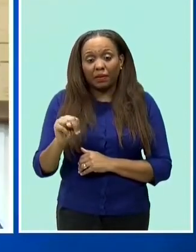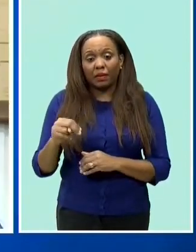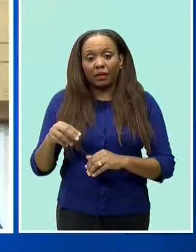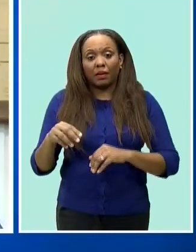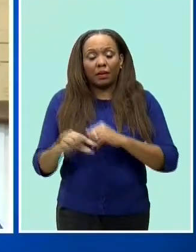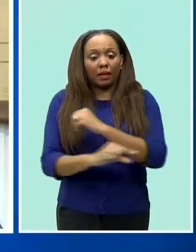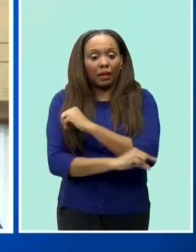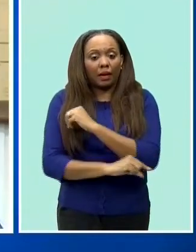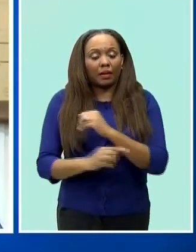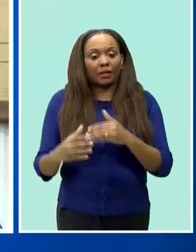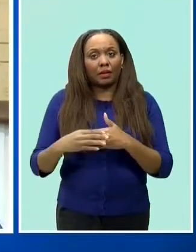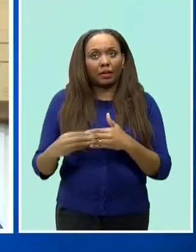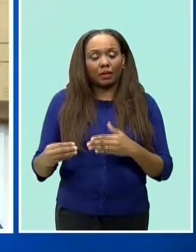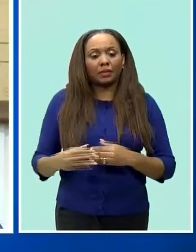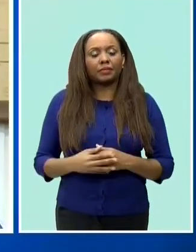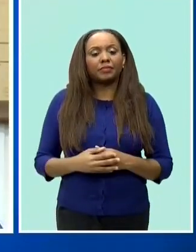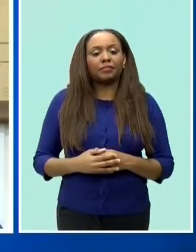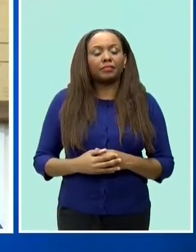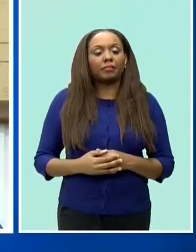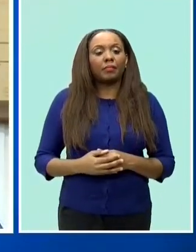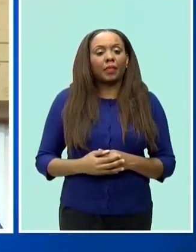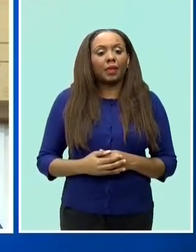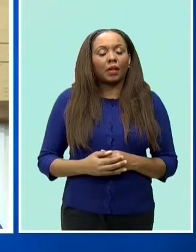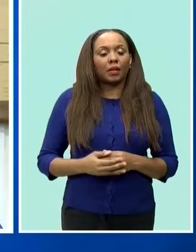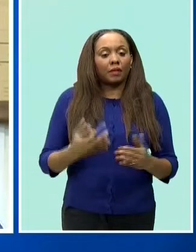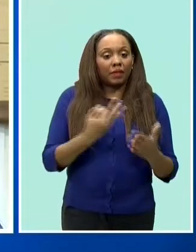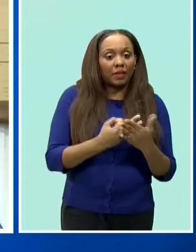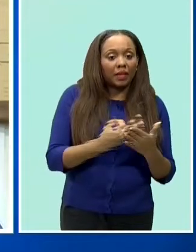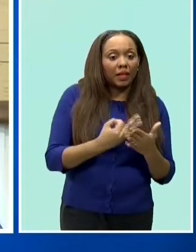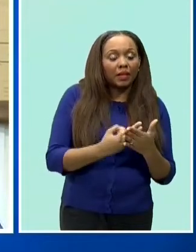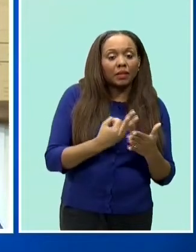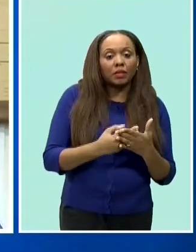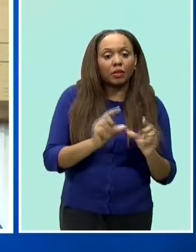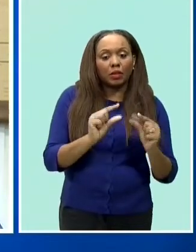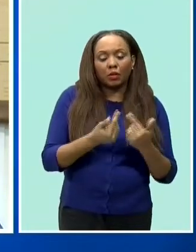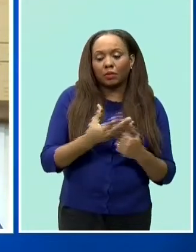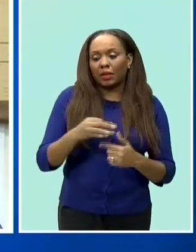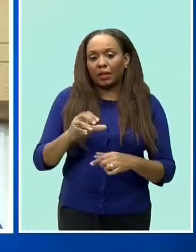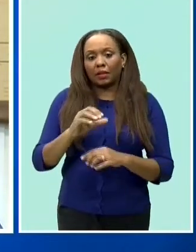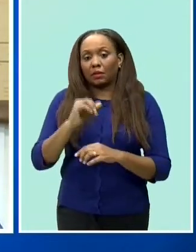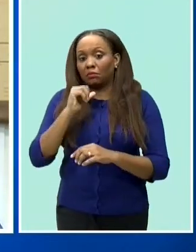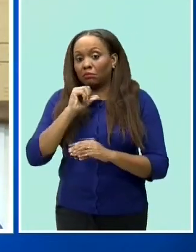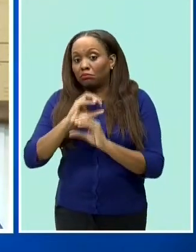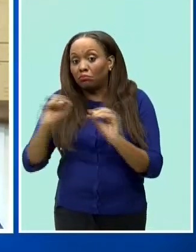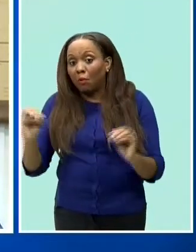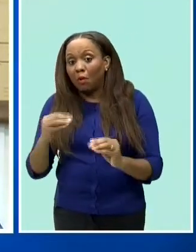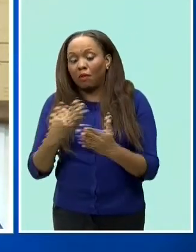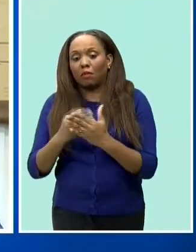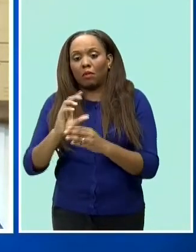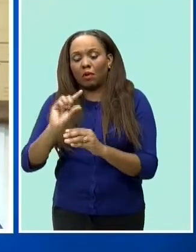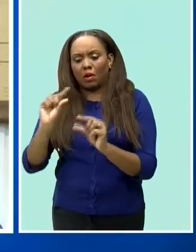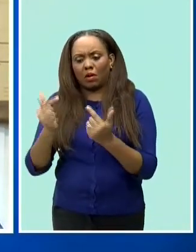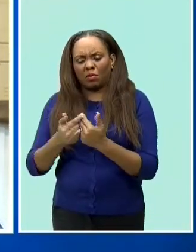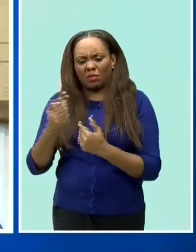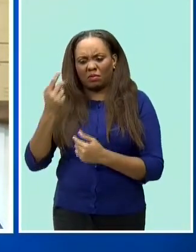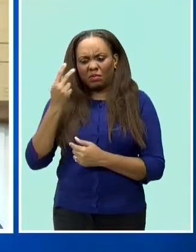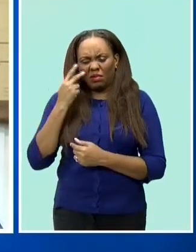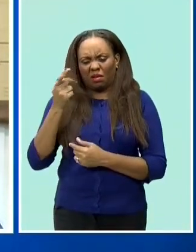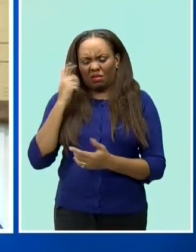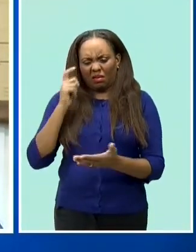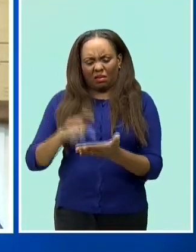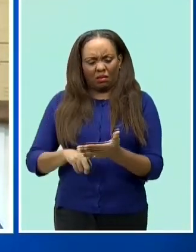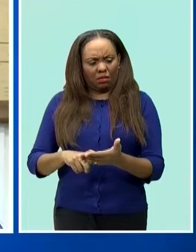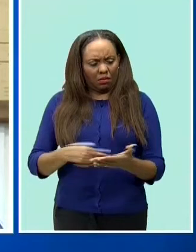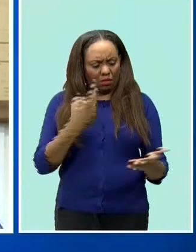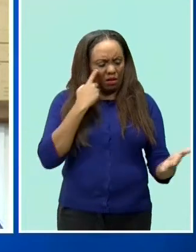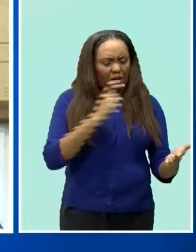transactions that were flagged by the financial and non-financial sector and shared with us to see if there's need for any investigation.